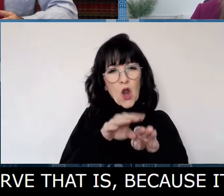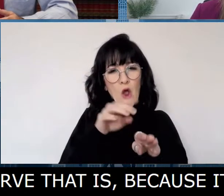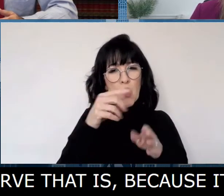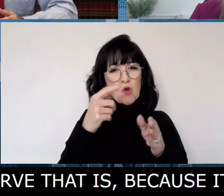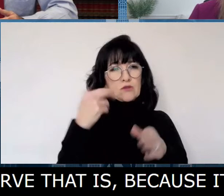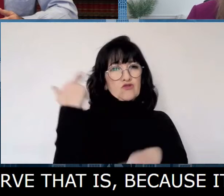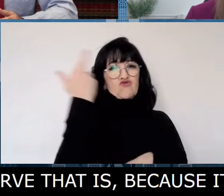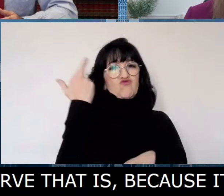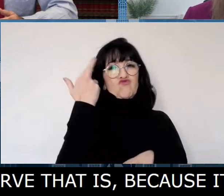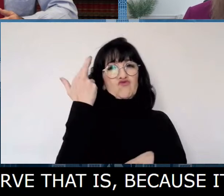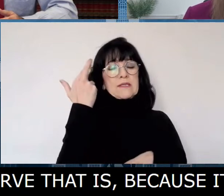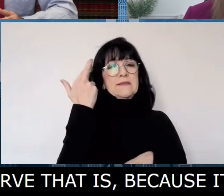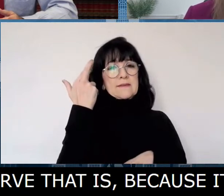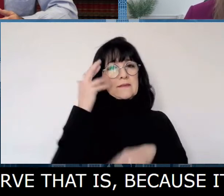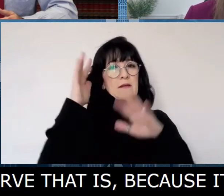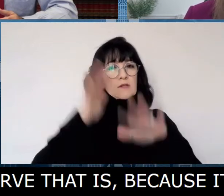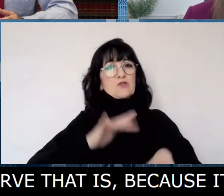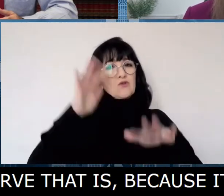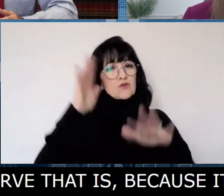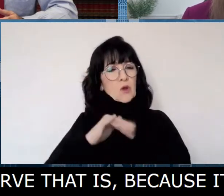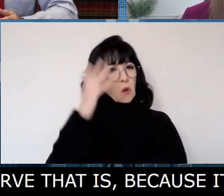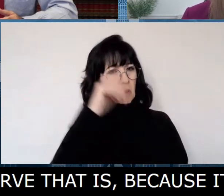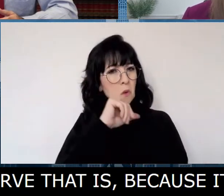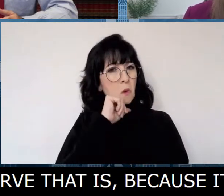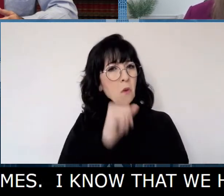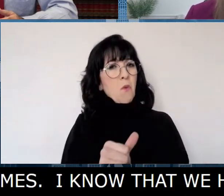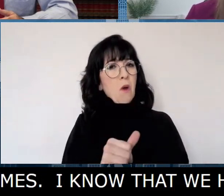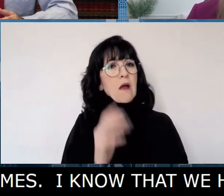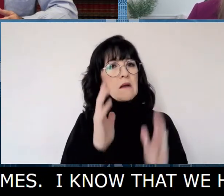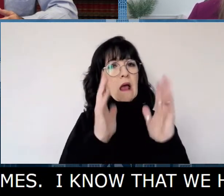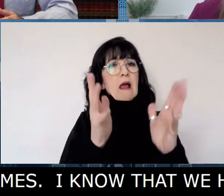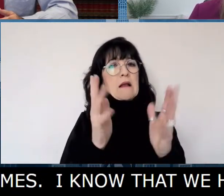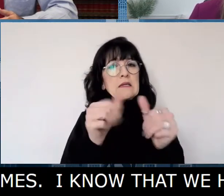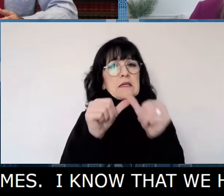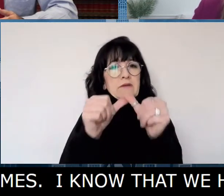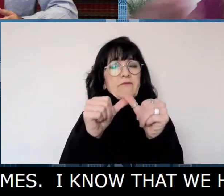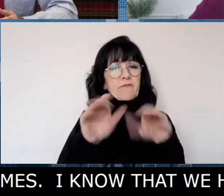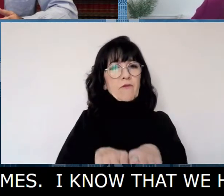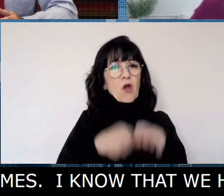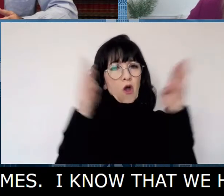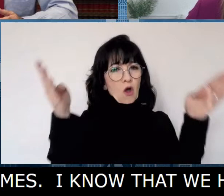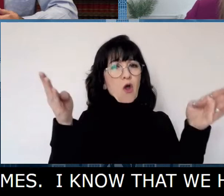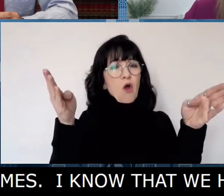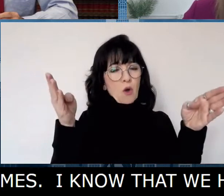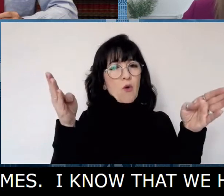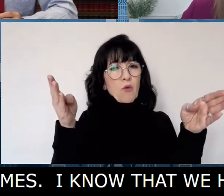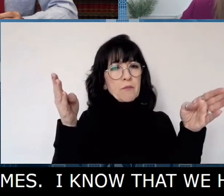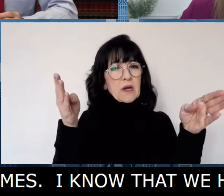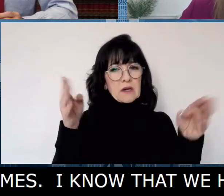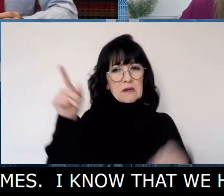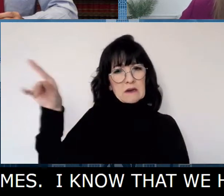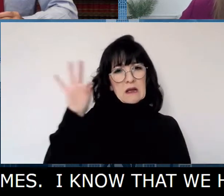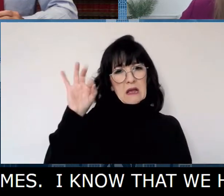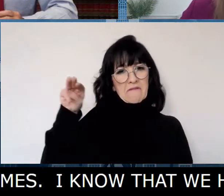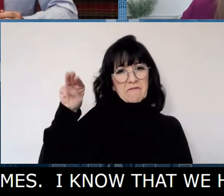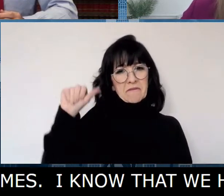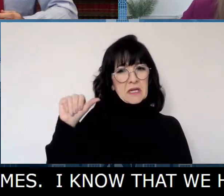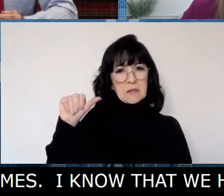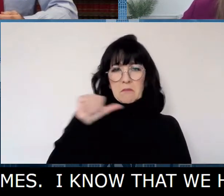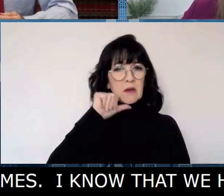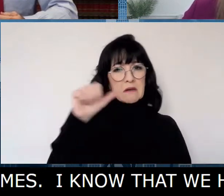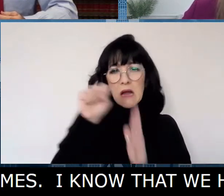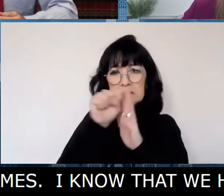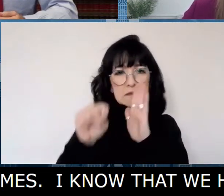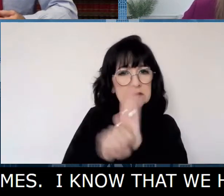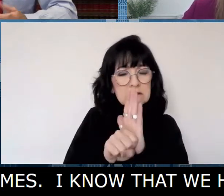was the 7th, since it was federal resources and it wasn't putting a strain on any state resources. Yeah, I think simply because